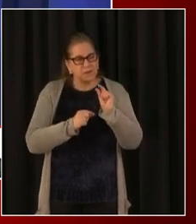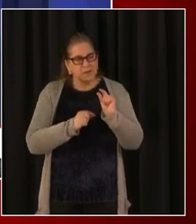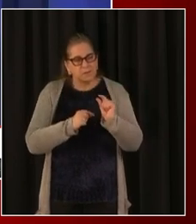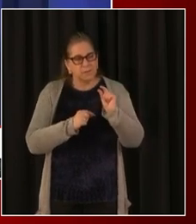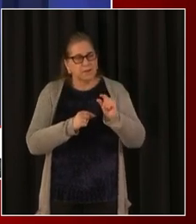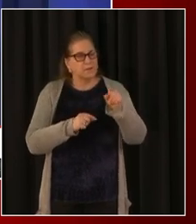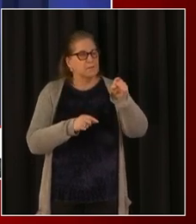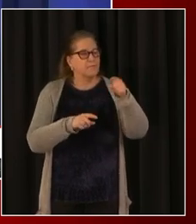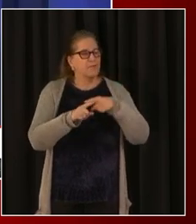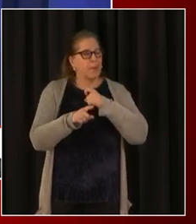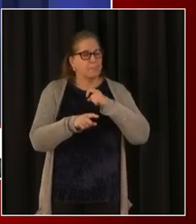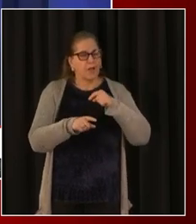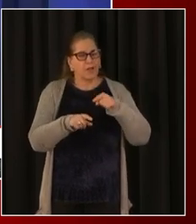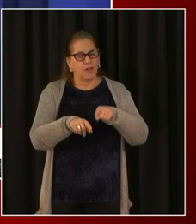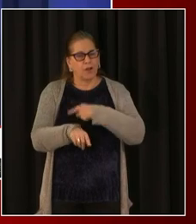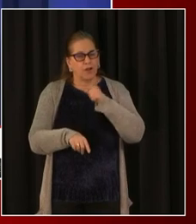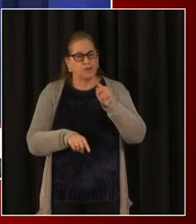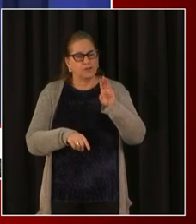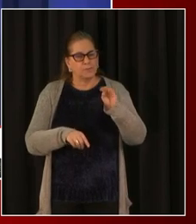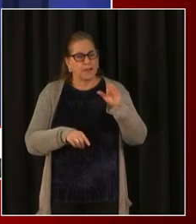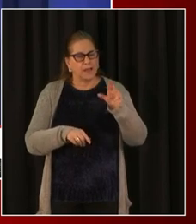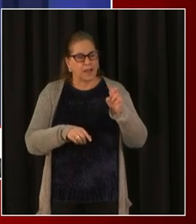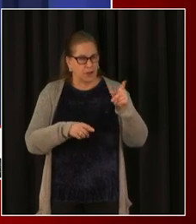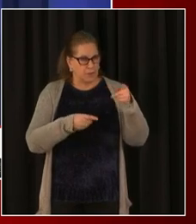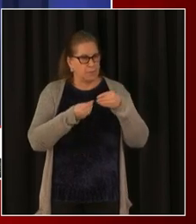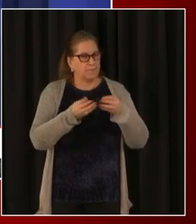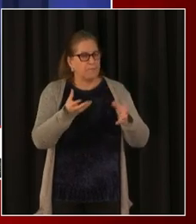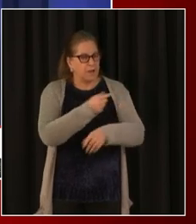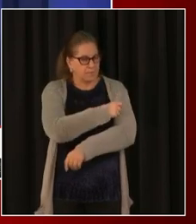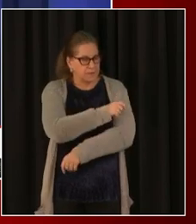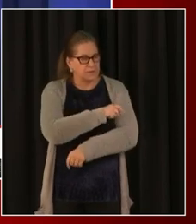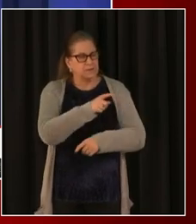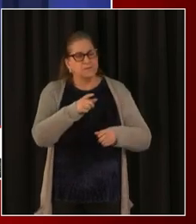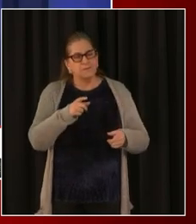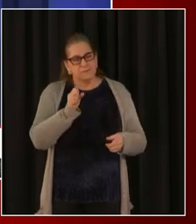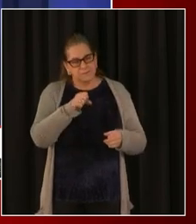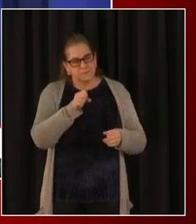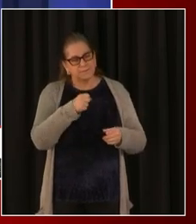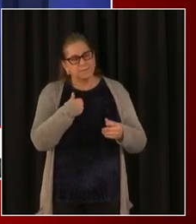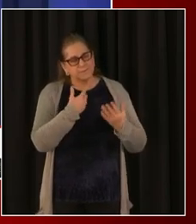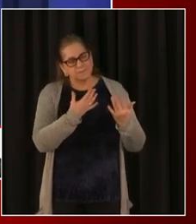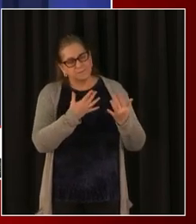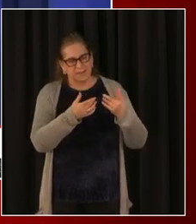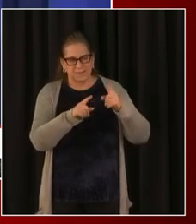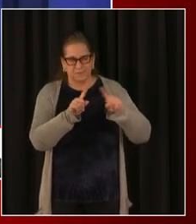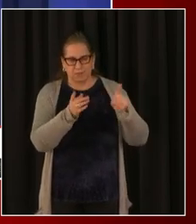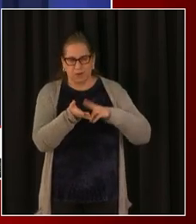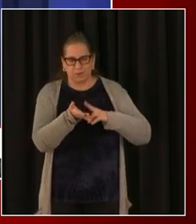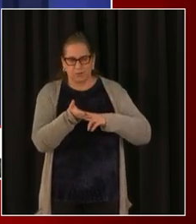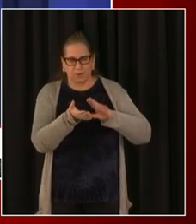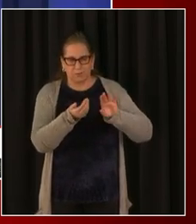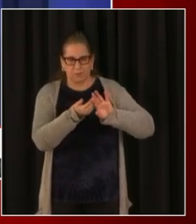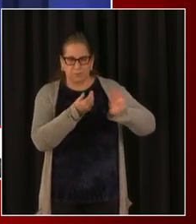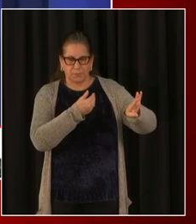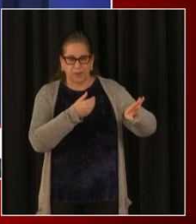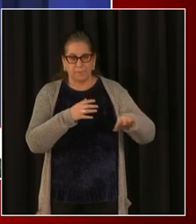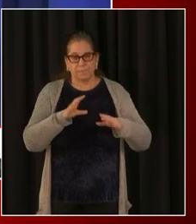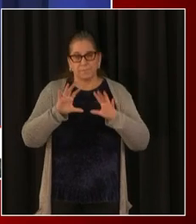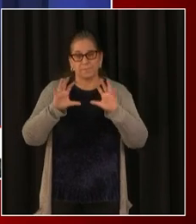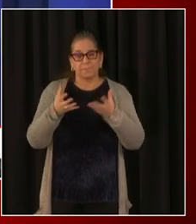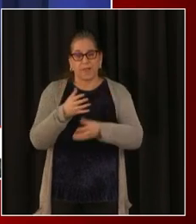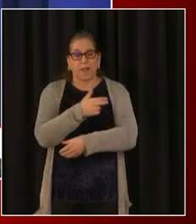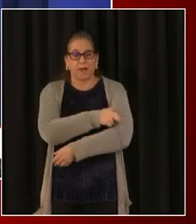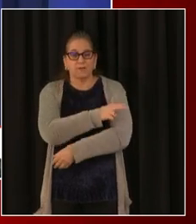that is moving much slower. And then also, you know, a lot of our hospitals get their doses on a Monday, Tuesday,